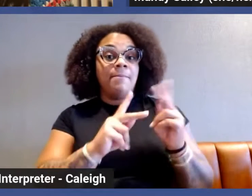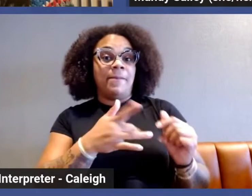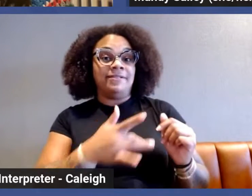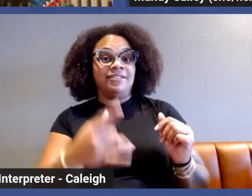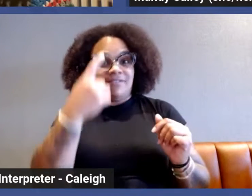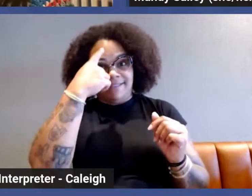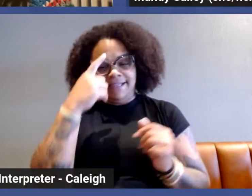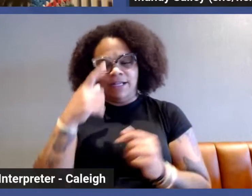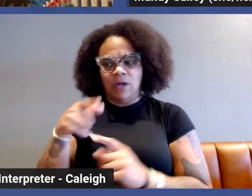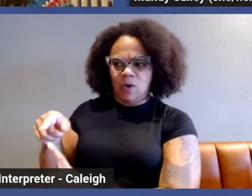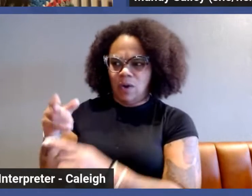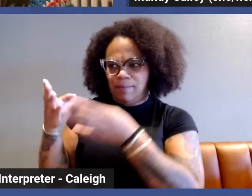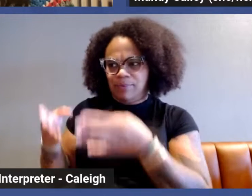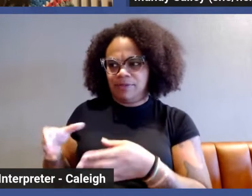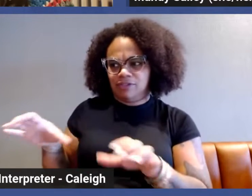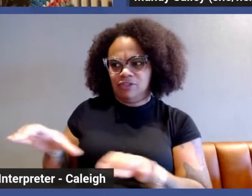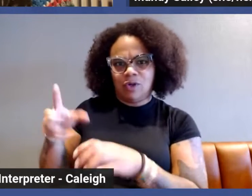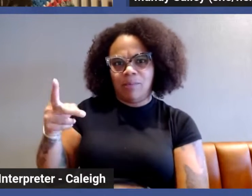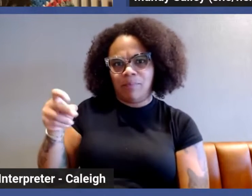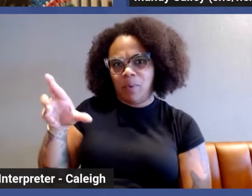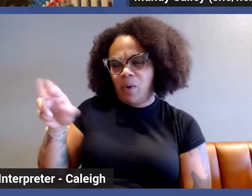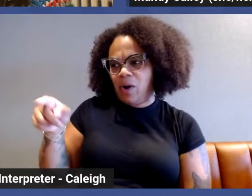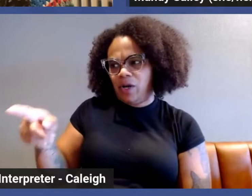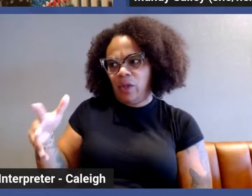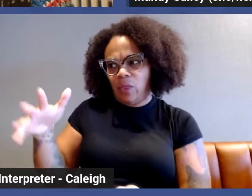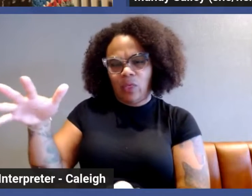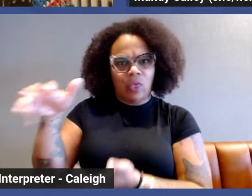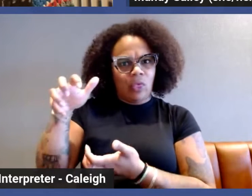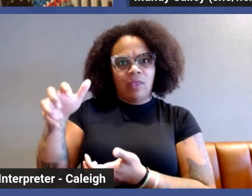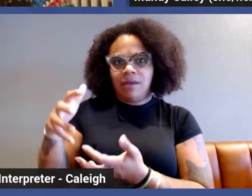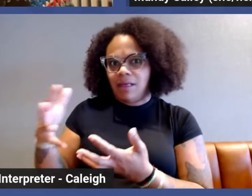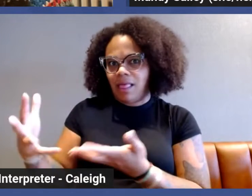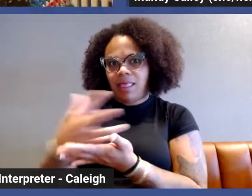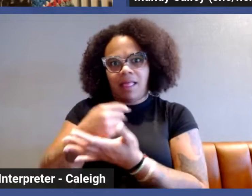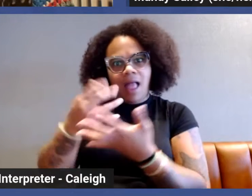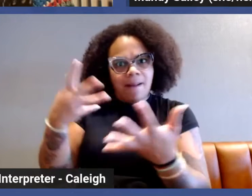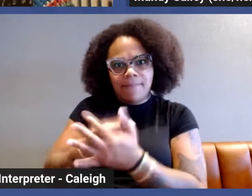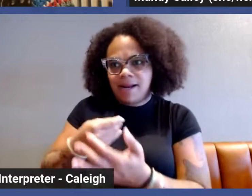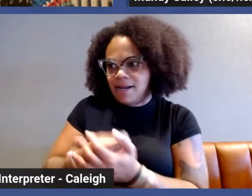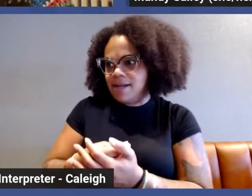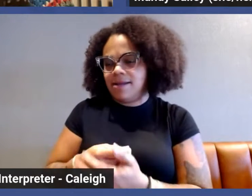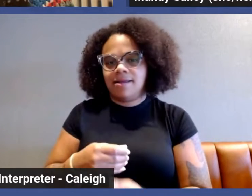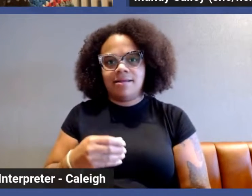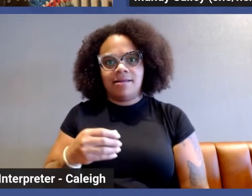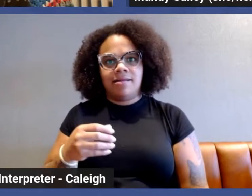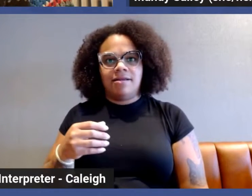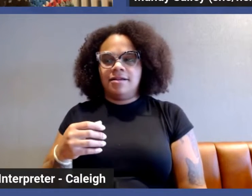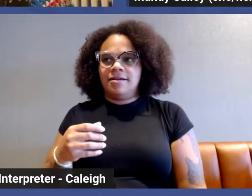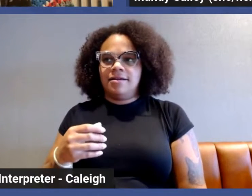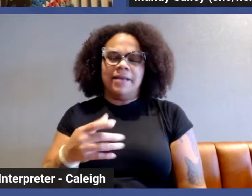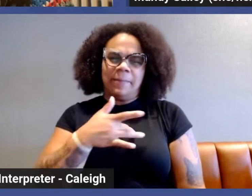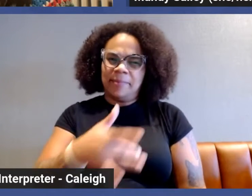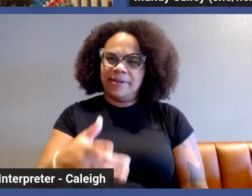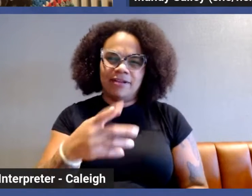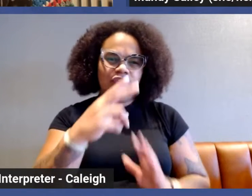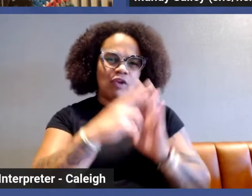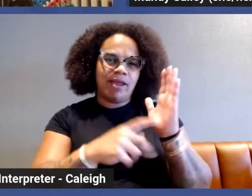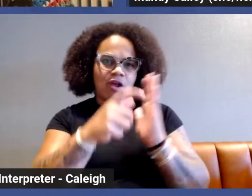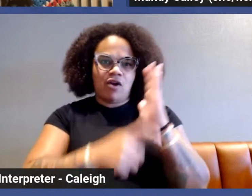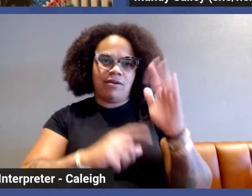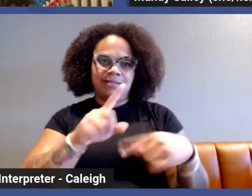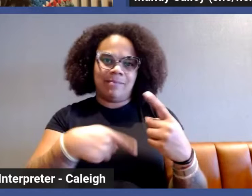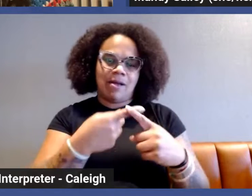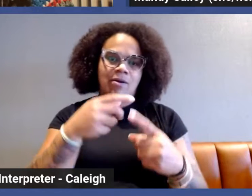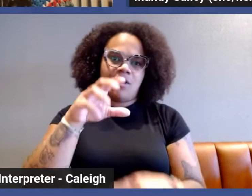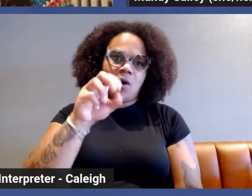doing porn is like raking it in, they're making so much money. You see these articles about, the OnlyFans person who's